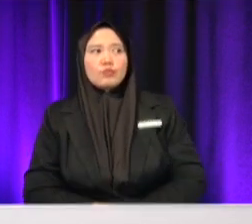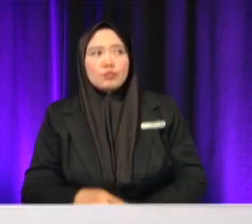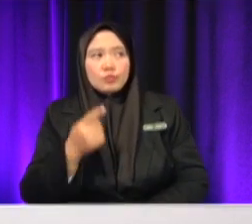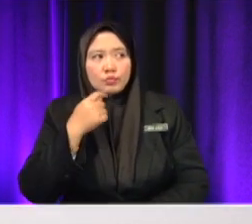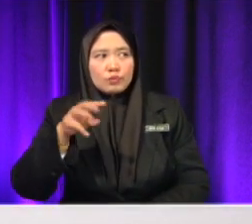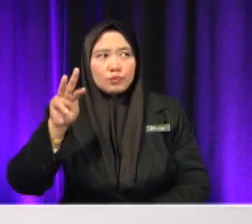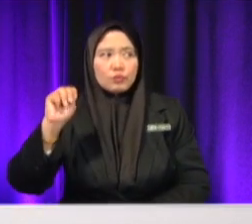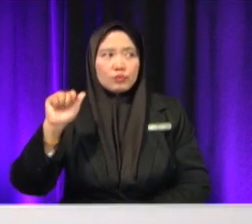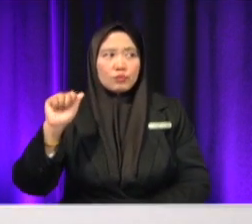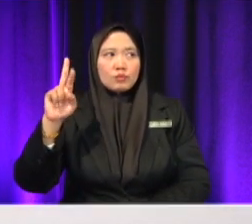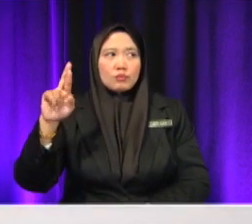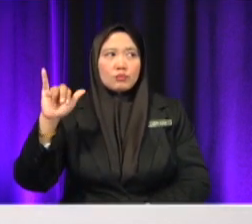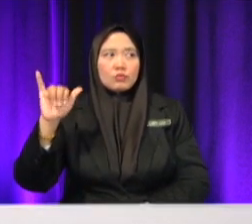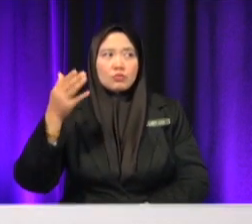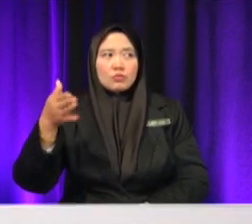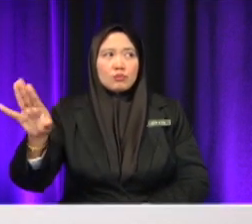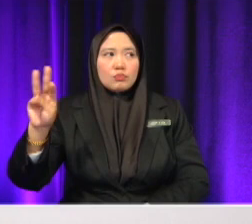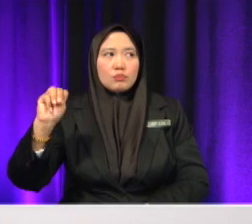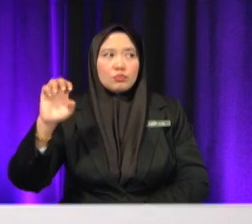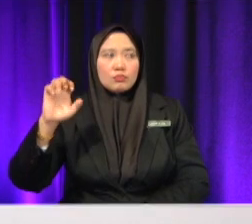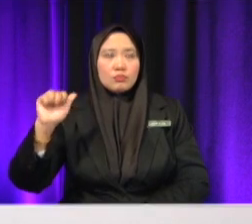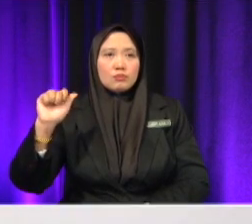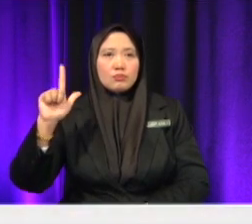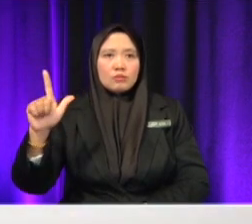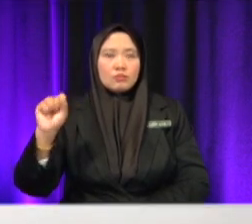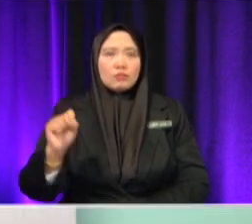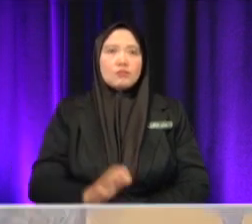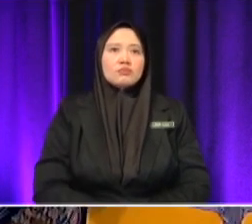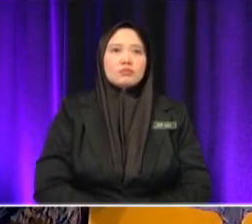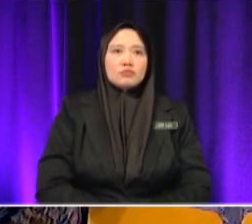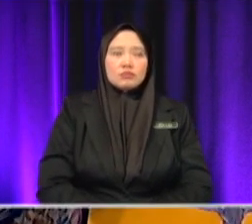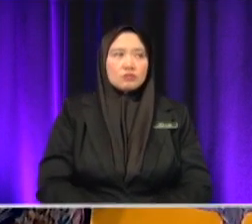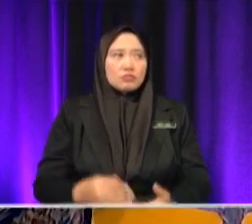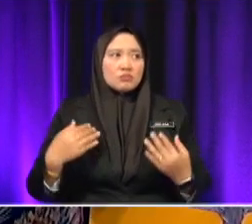Mary's Meals. Okay, again, this is a very impressive amount as well. Yes.